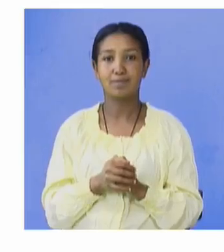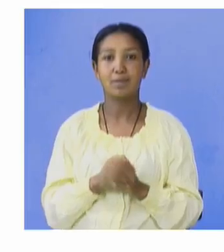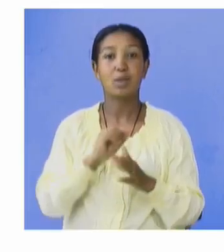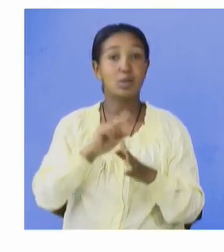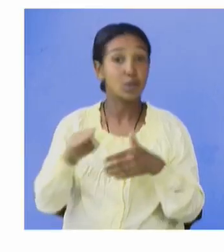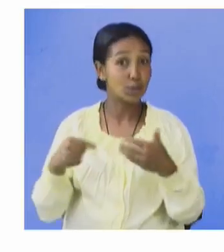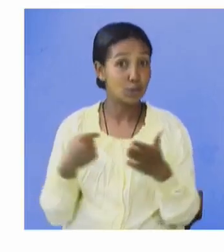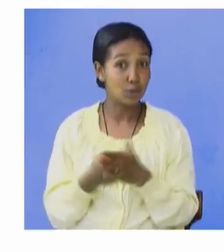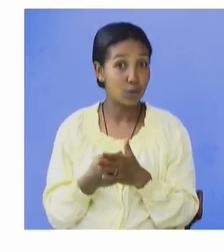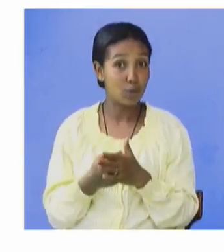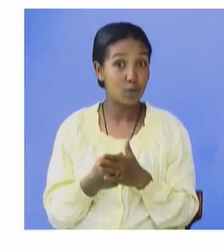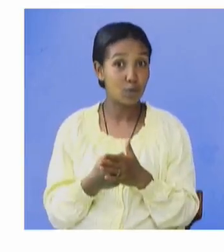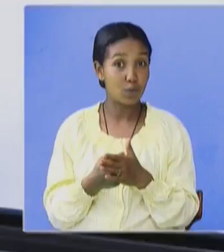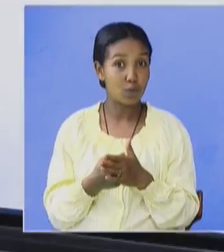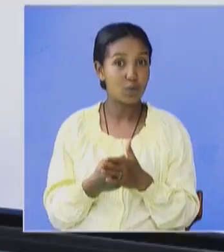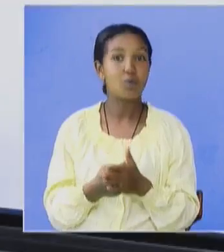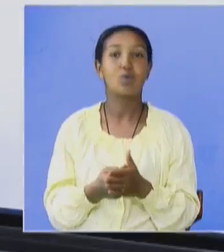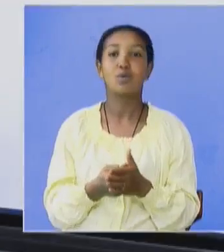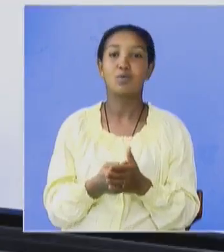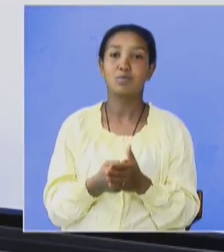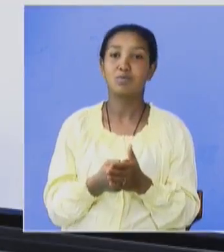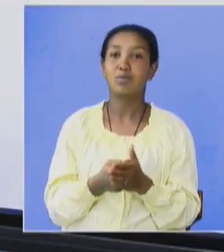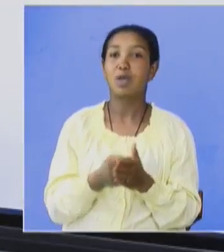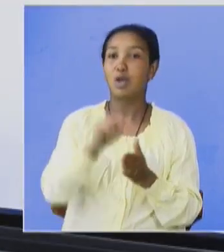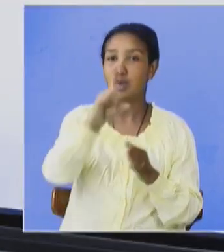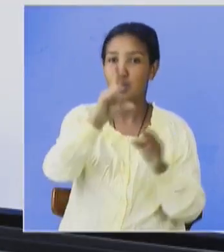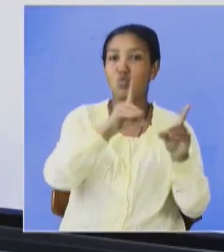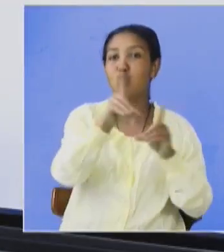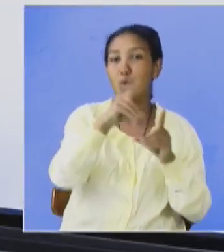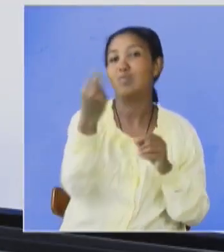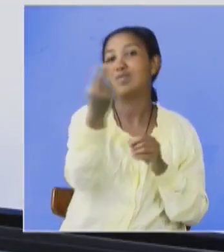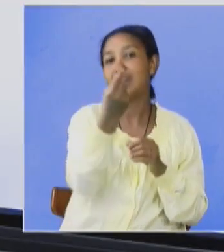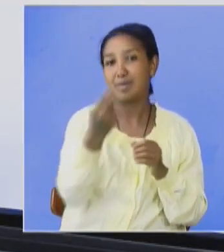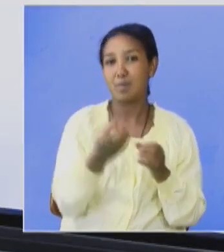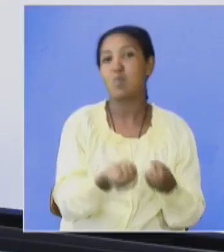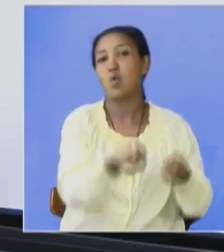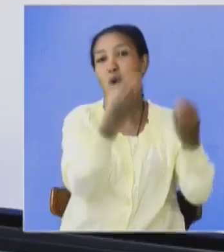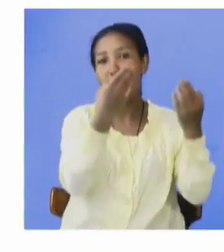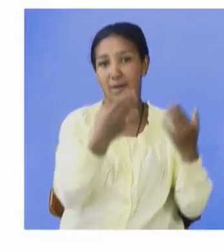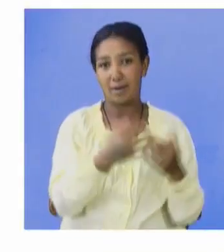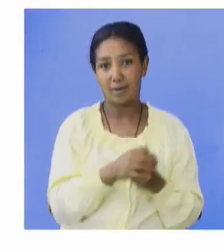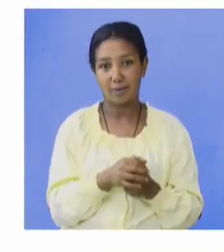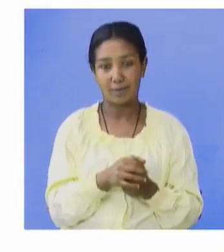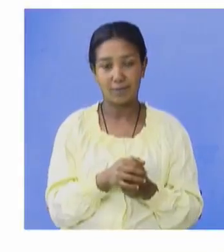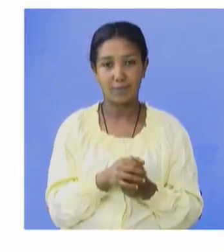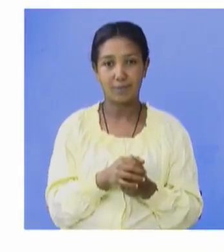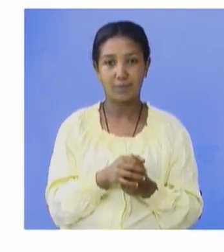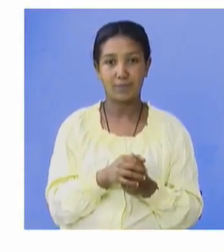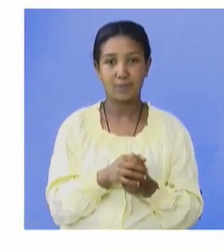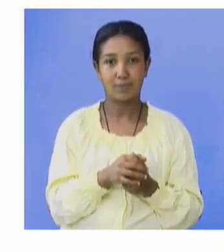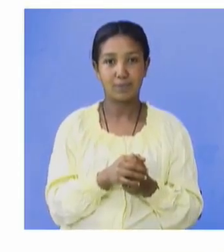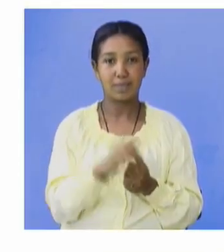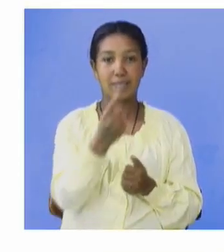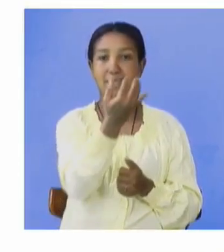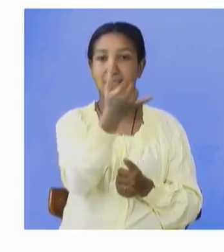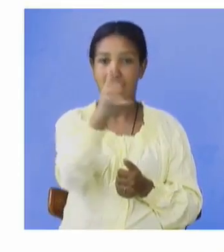So, let us take one example from do for plural. So,